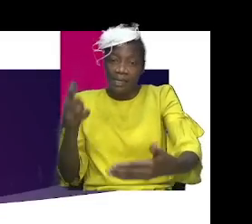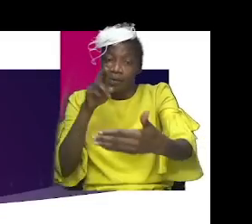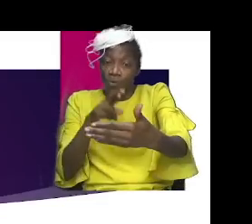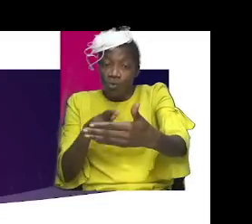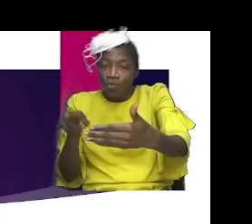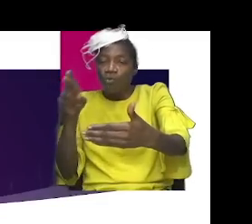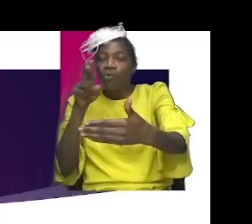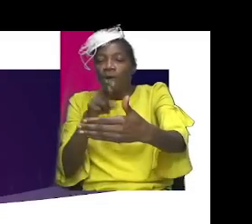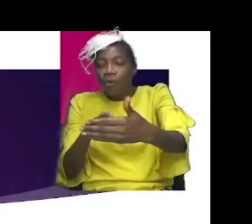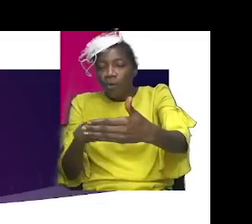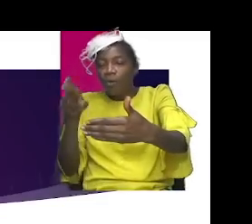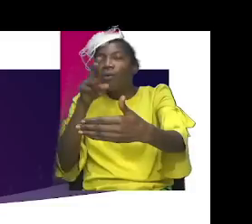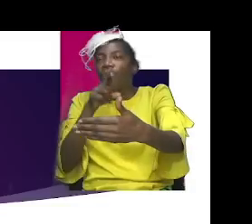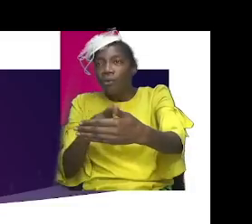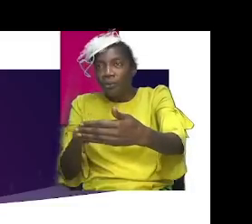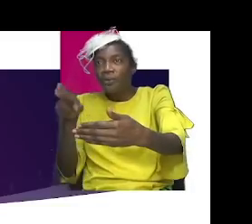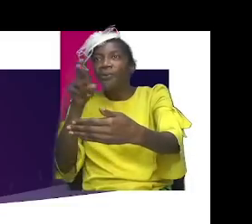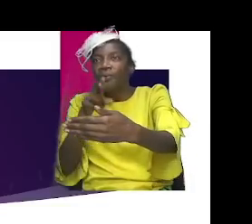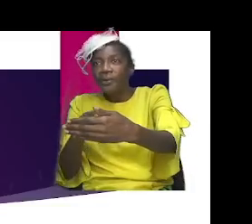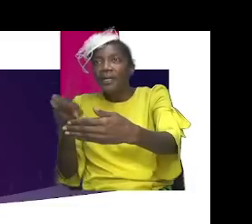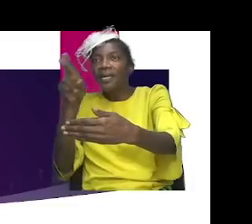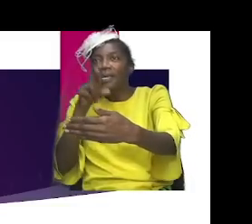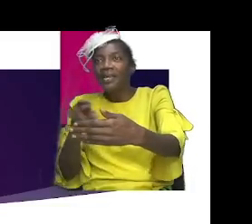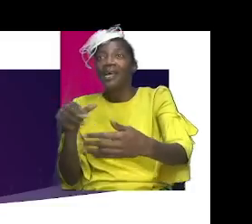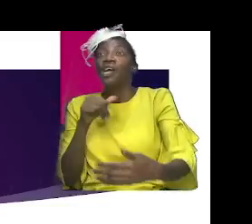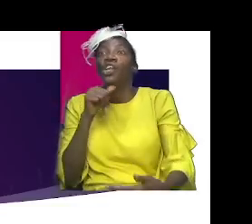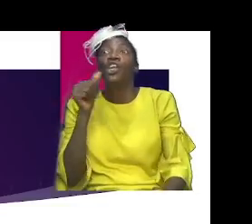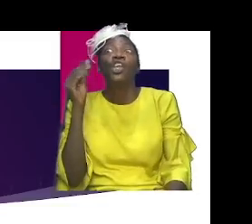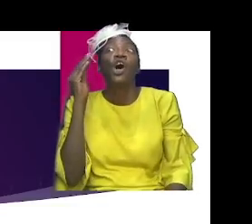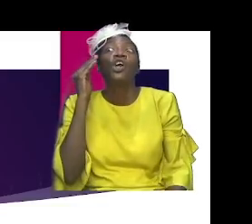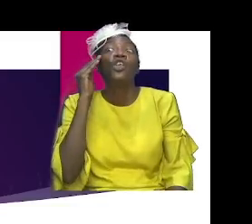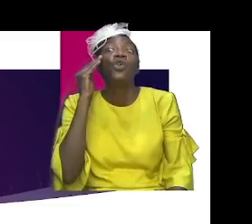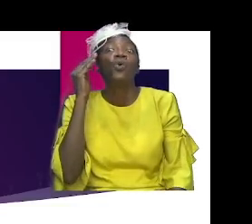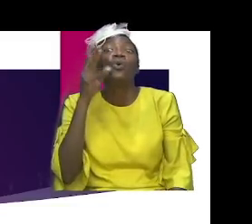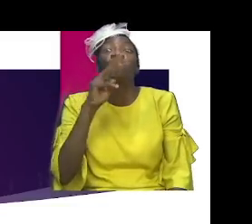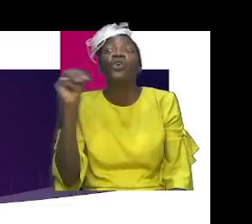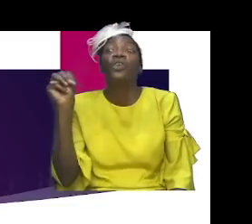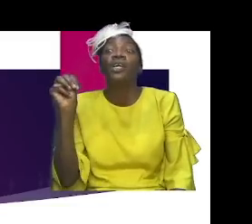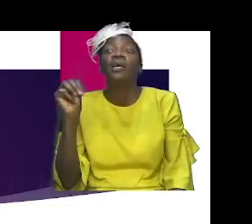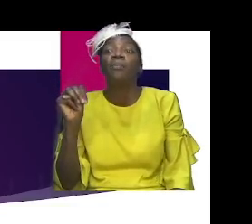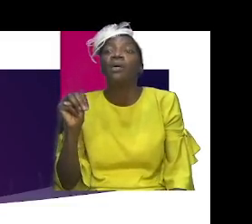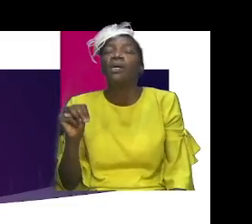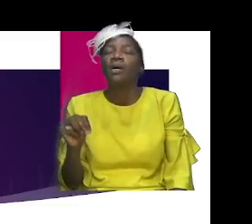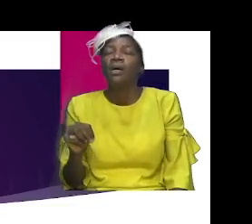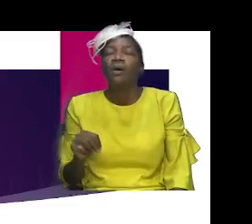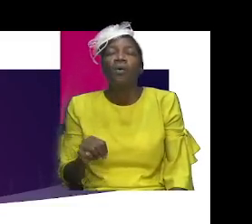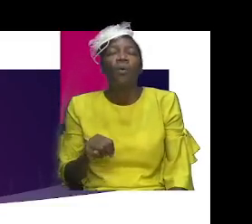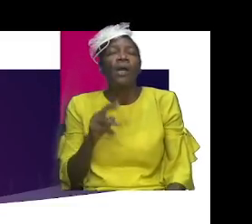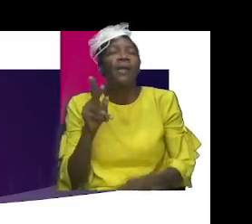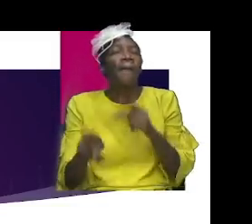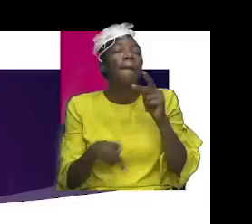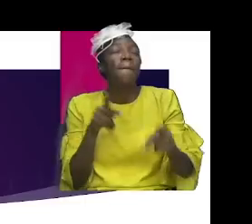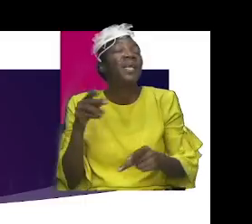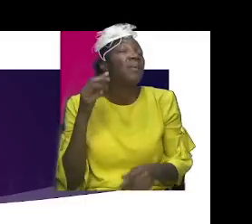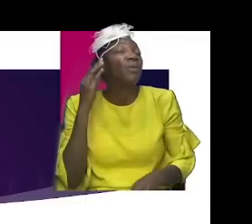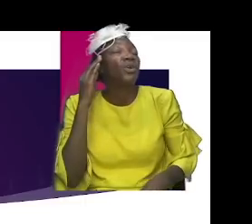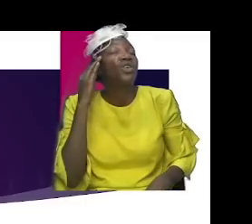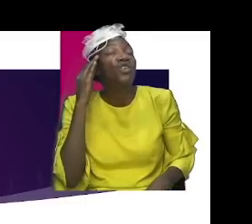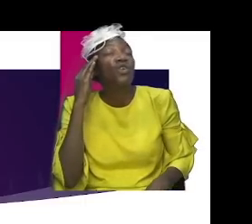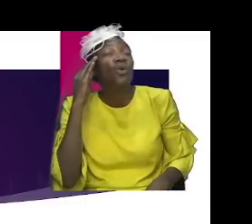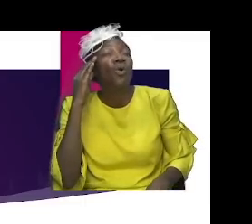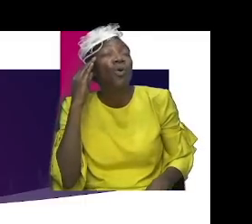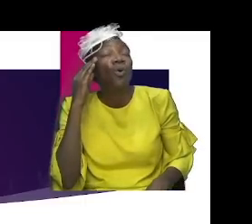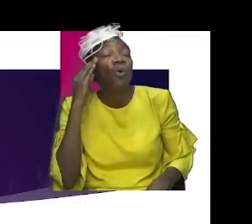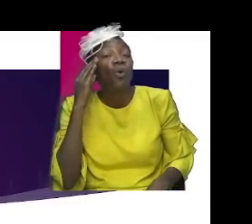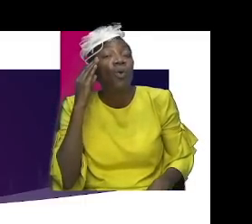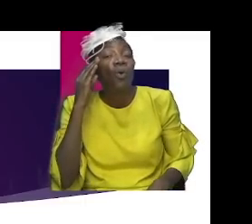recorded, unknown to them. So when it hit the road that everything is caught